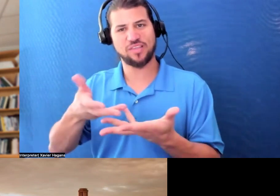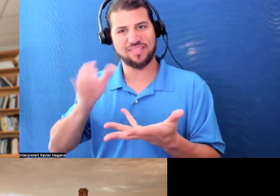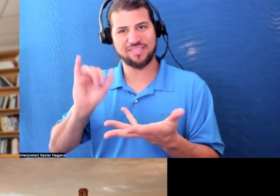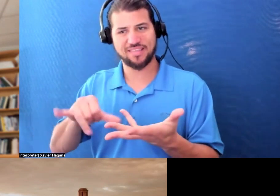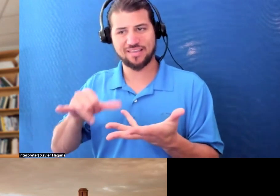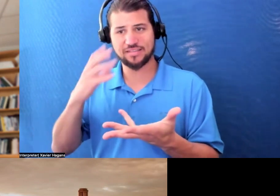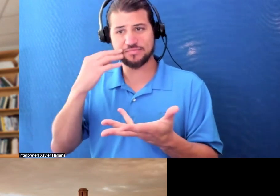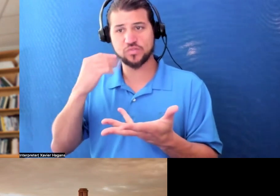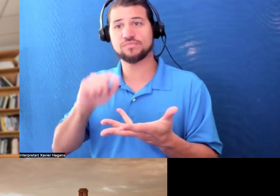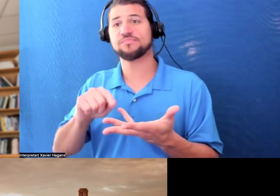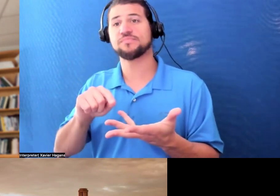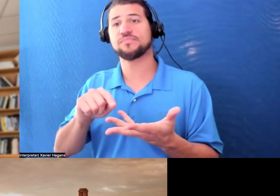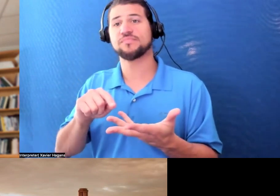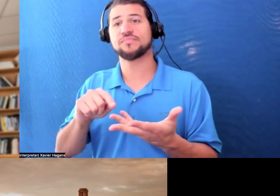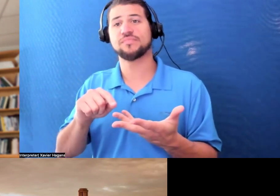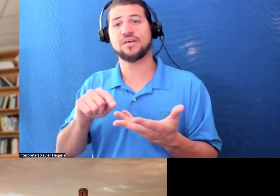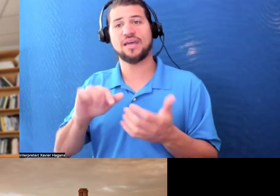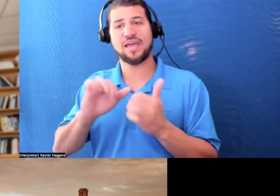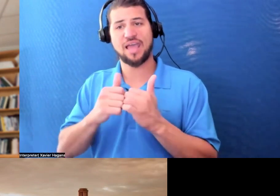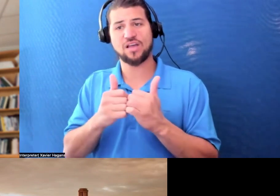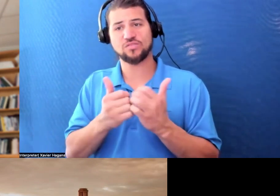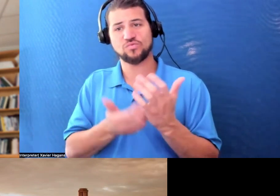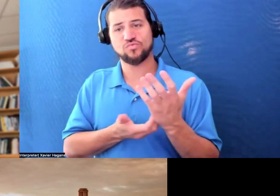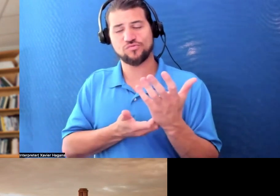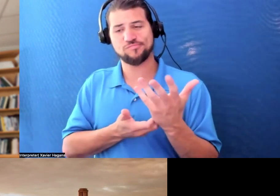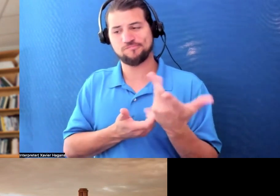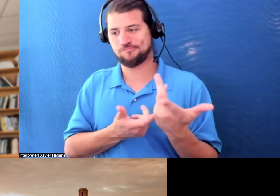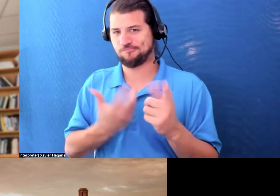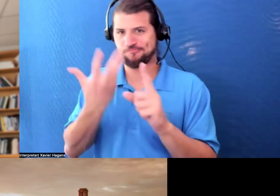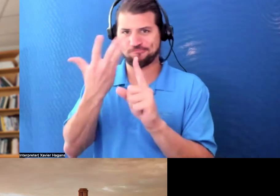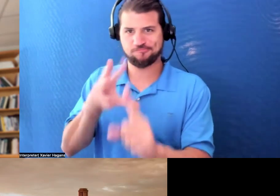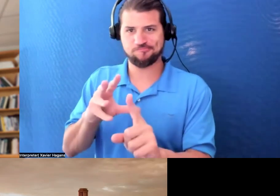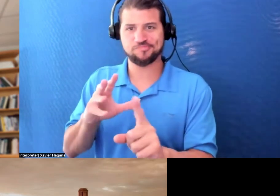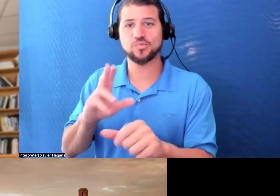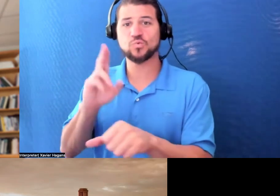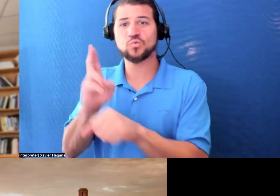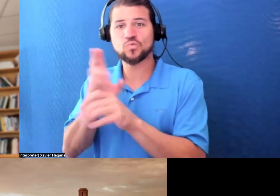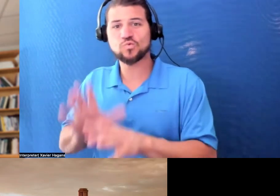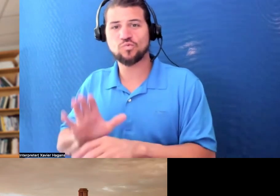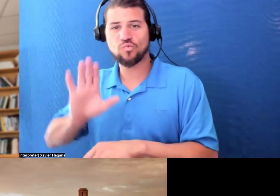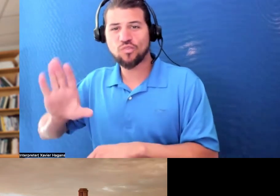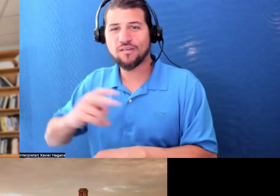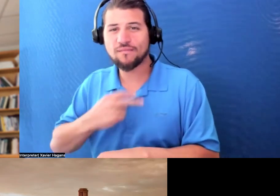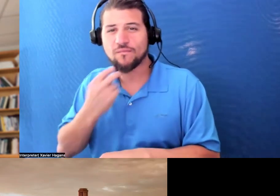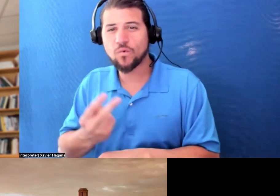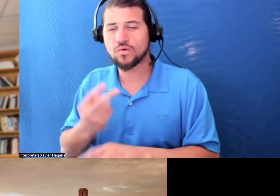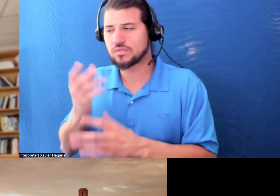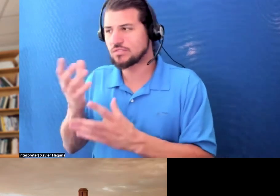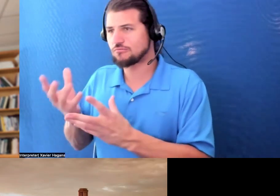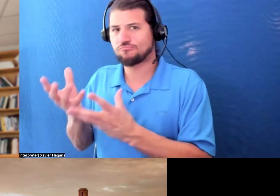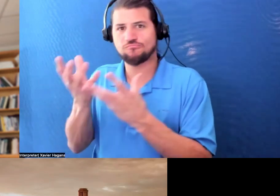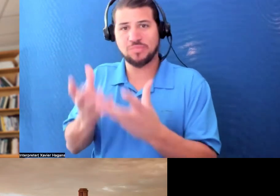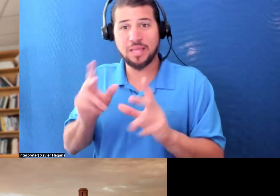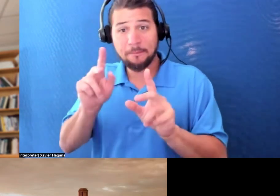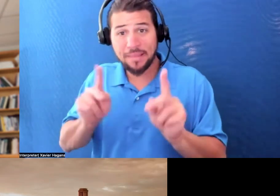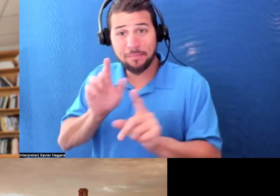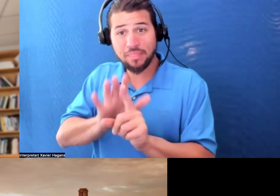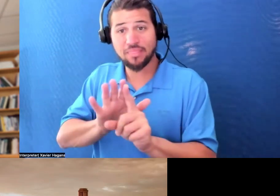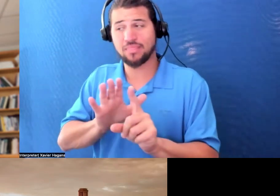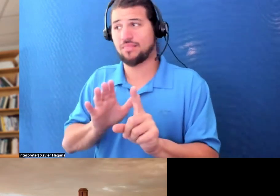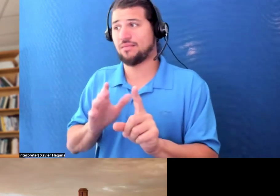How do we bring more of the voices of the users, of people Yes. into the forefront to help make a